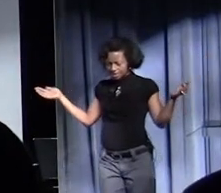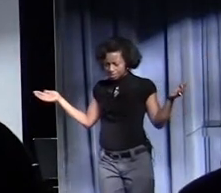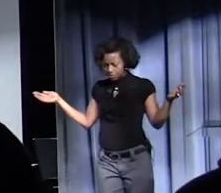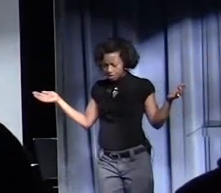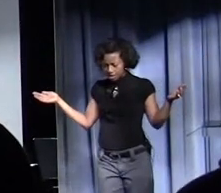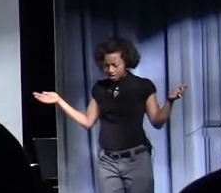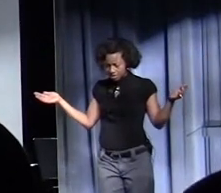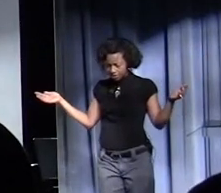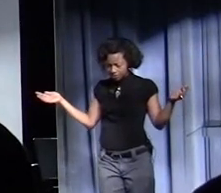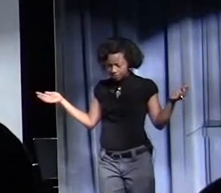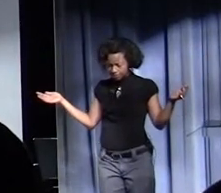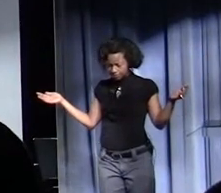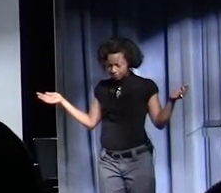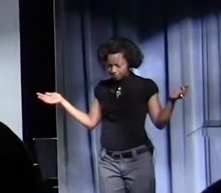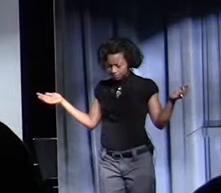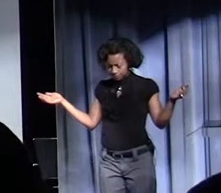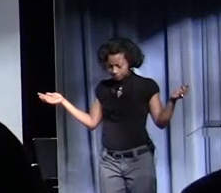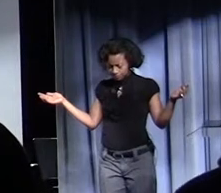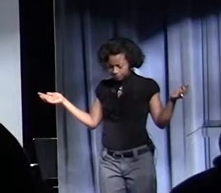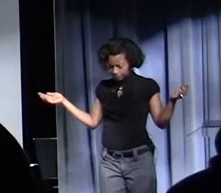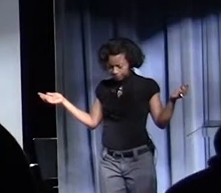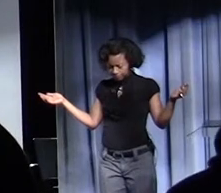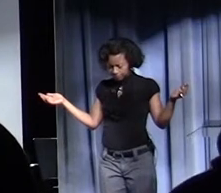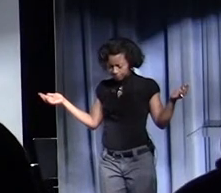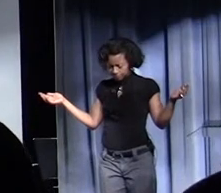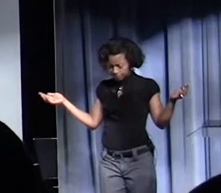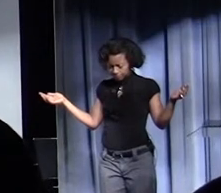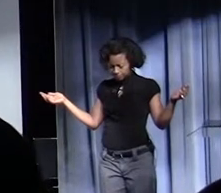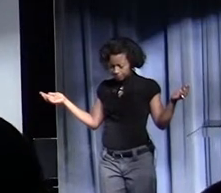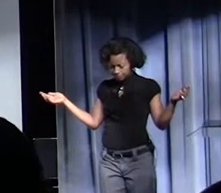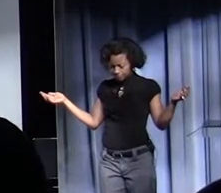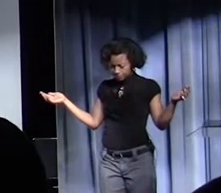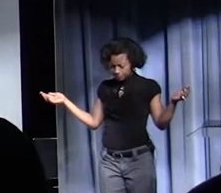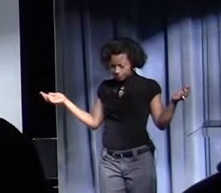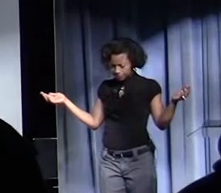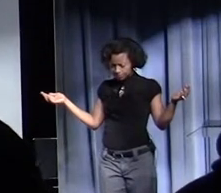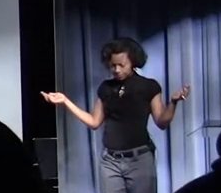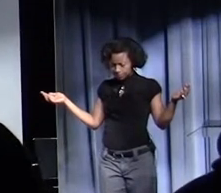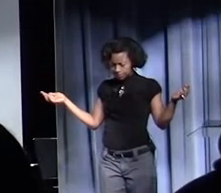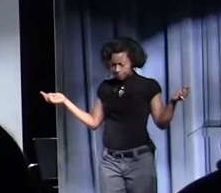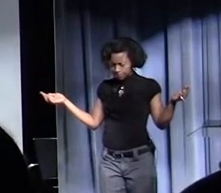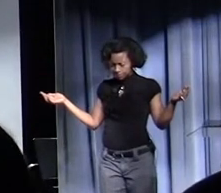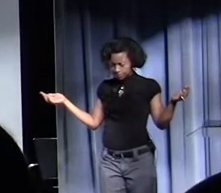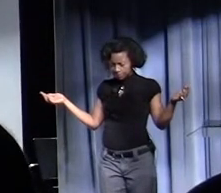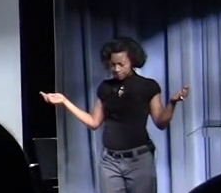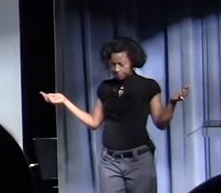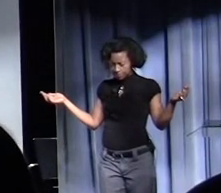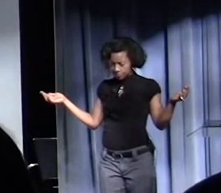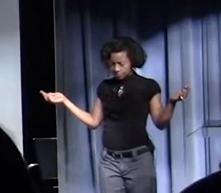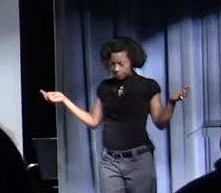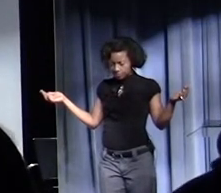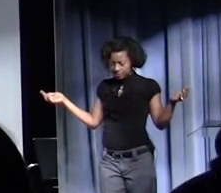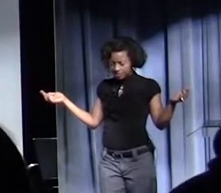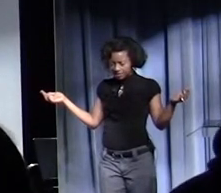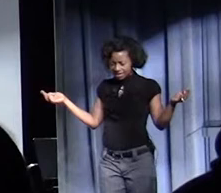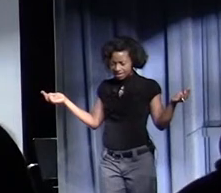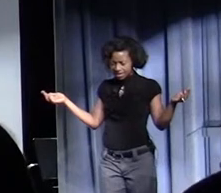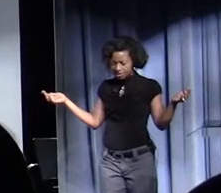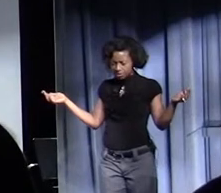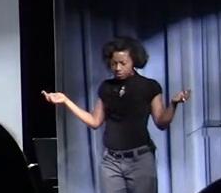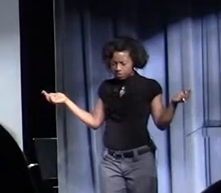everything. God, you're not blind and winking at our sin. But God, You see it all, and You want us to surrender it all to